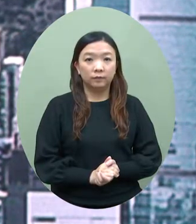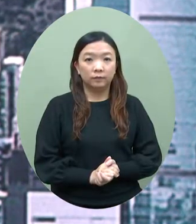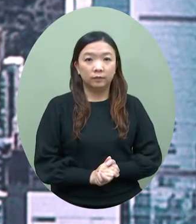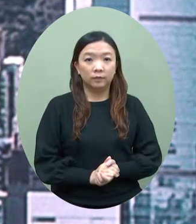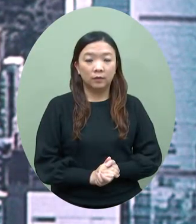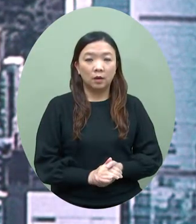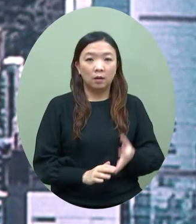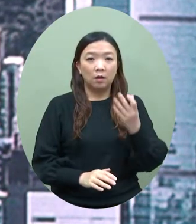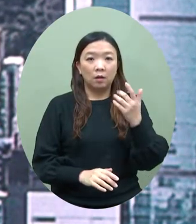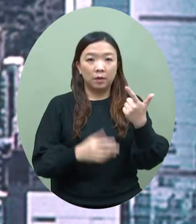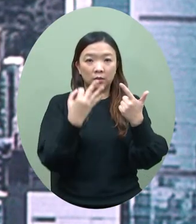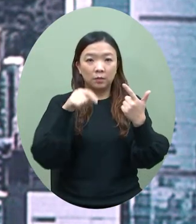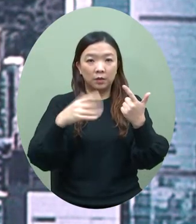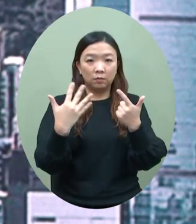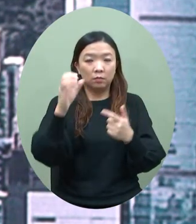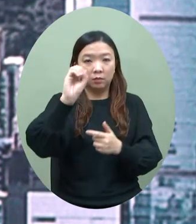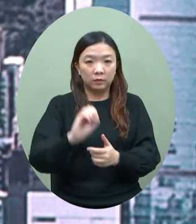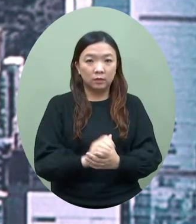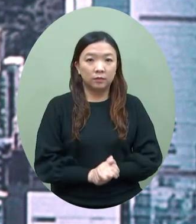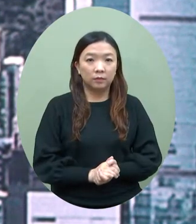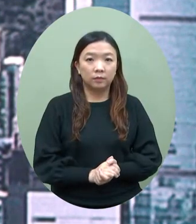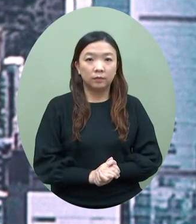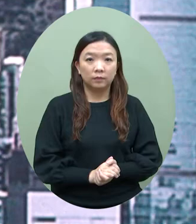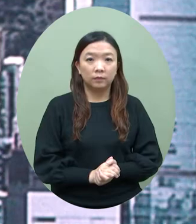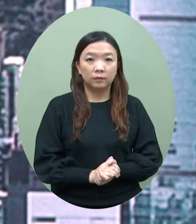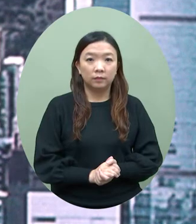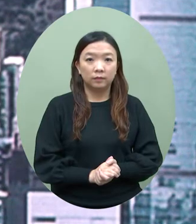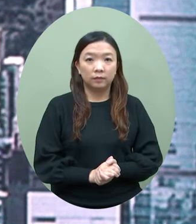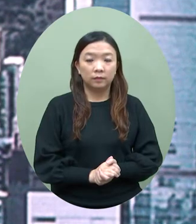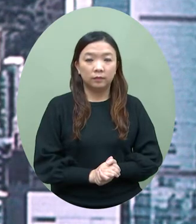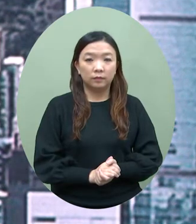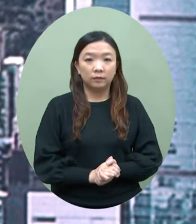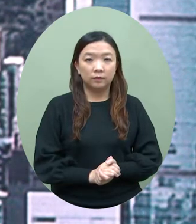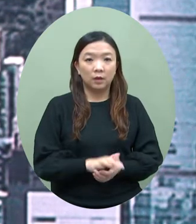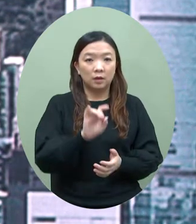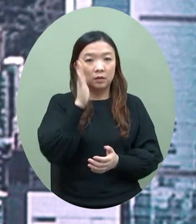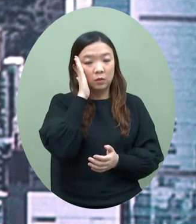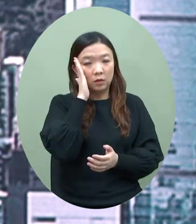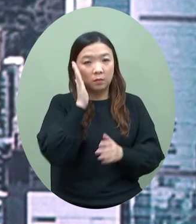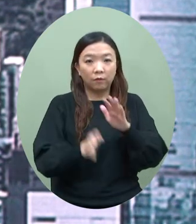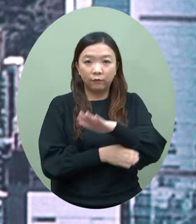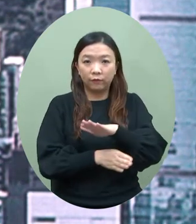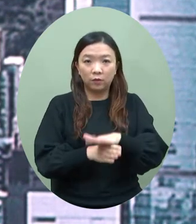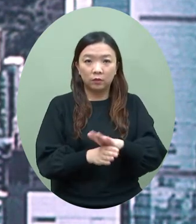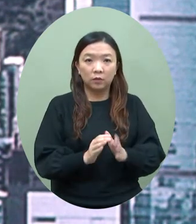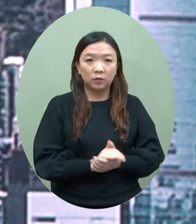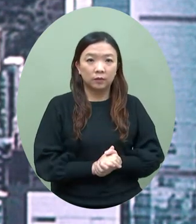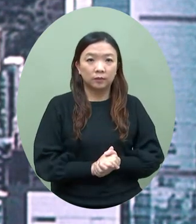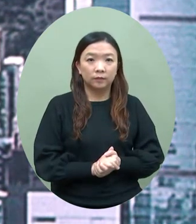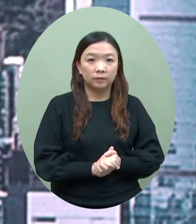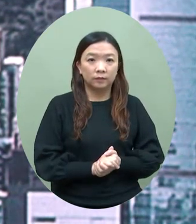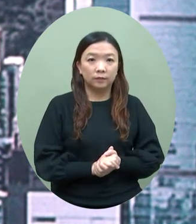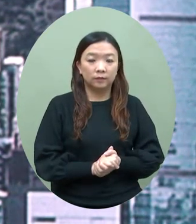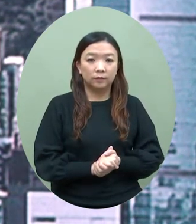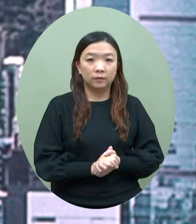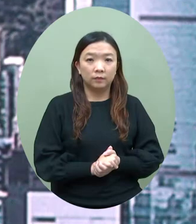83.5% of the total numbers of hotel rooms that would be charged below